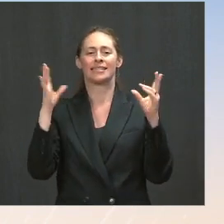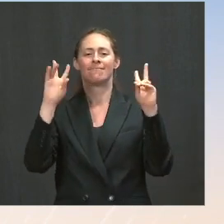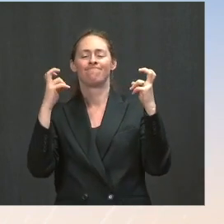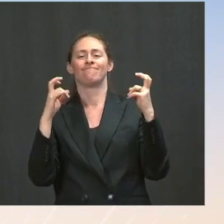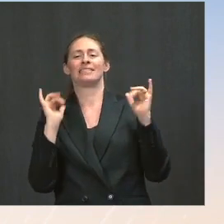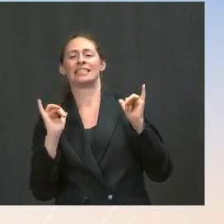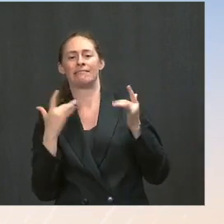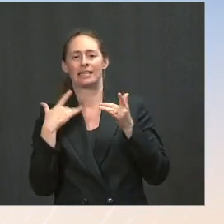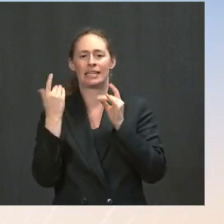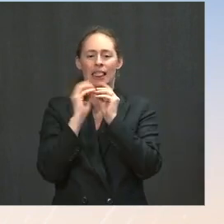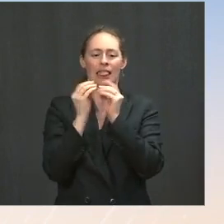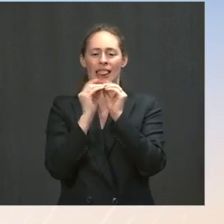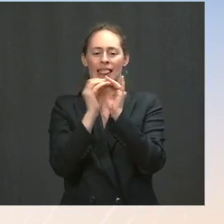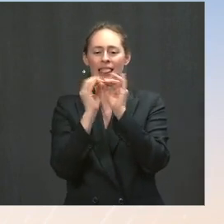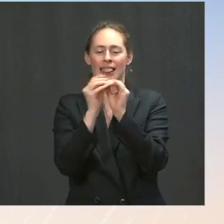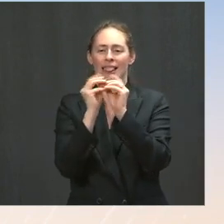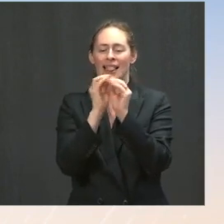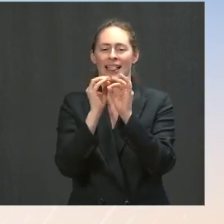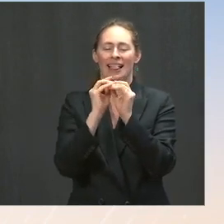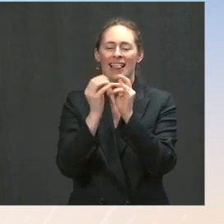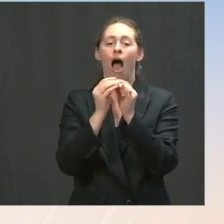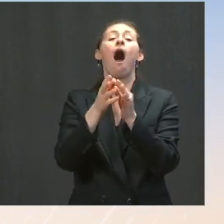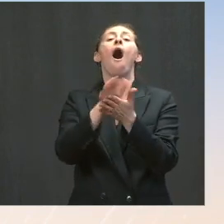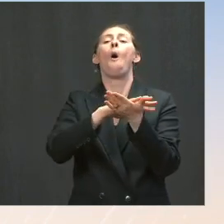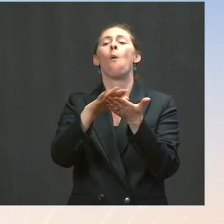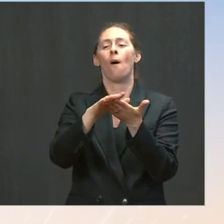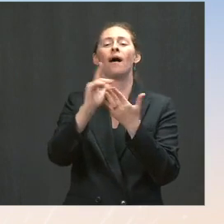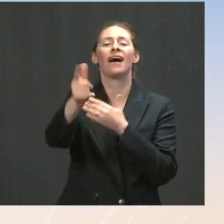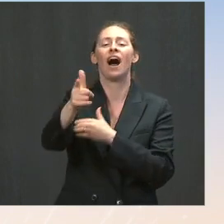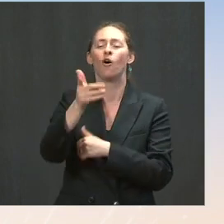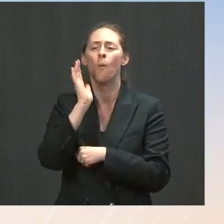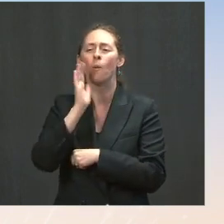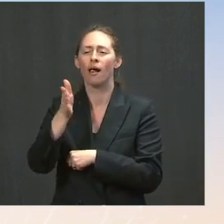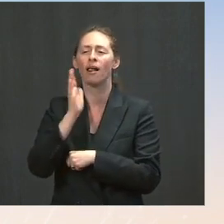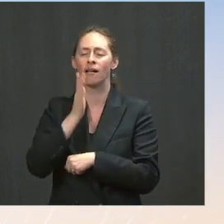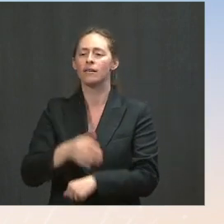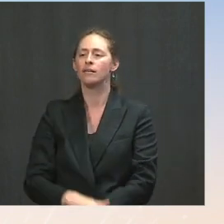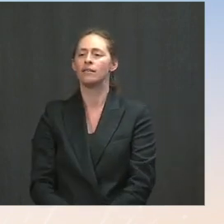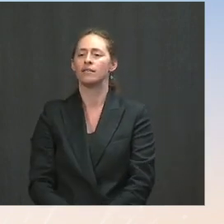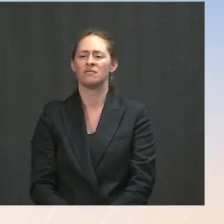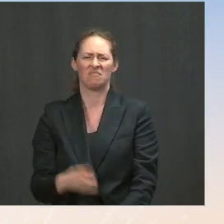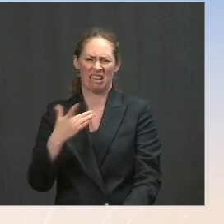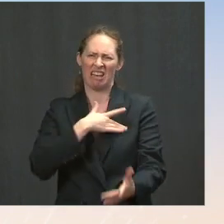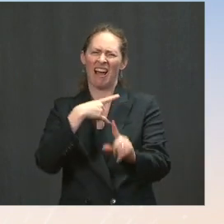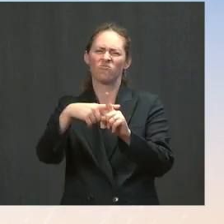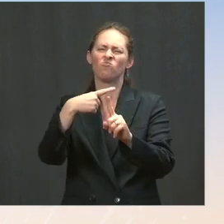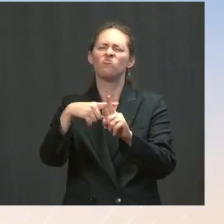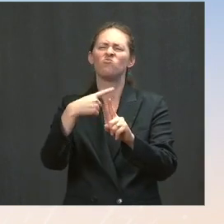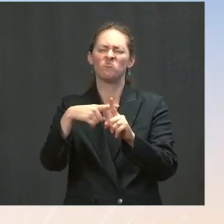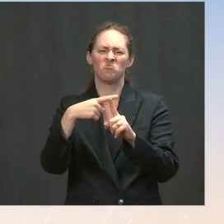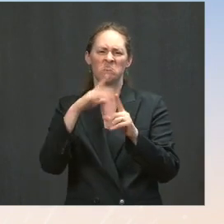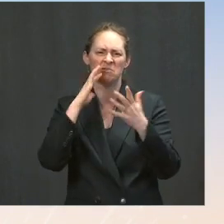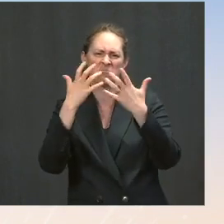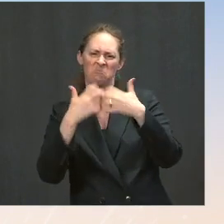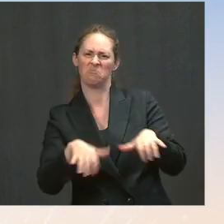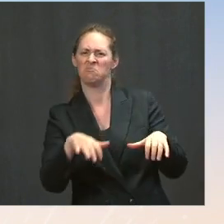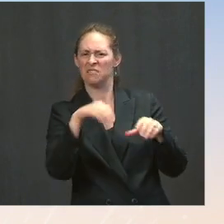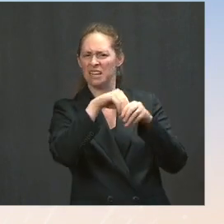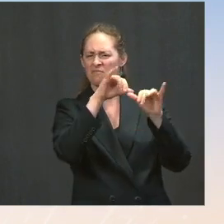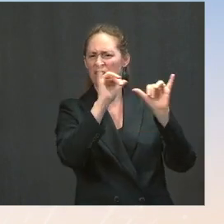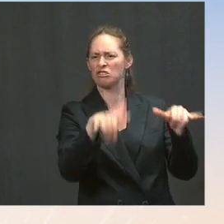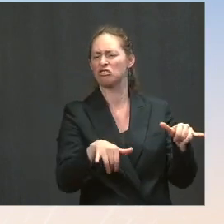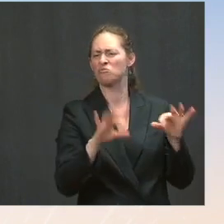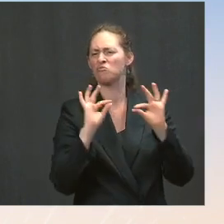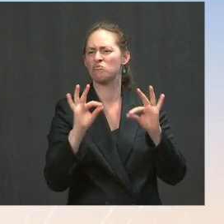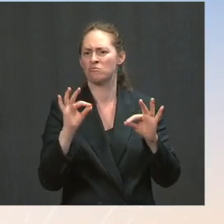remain quite positive about the forward momentum and the path we see the infrastructure package on at this point in time. I don't have